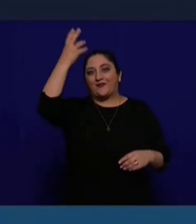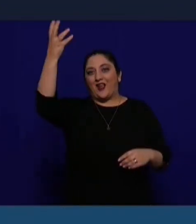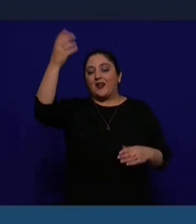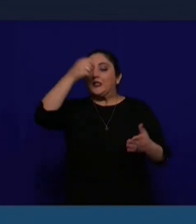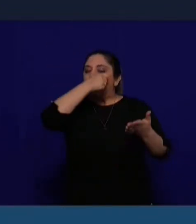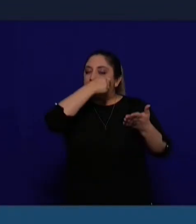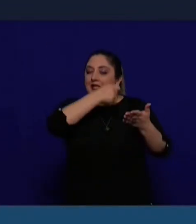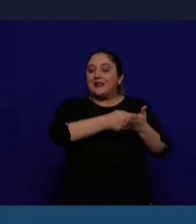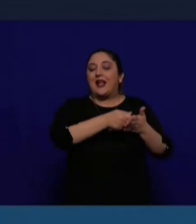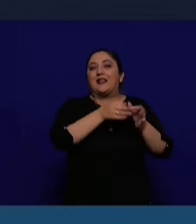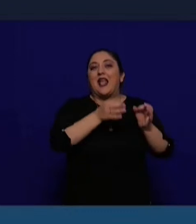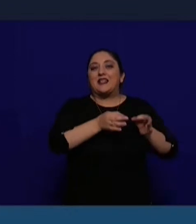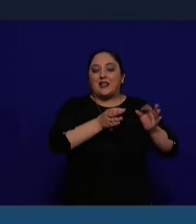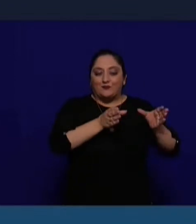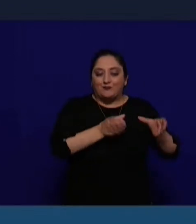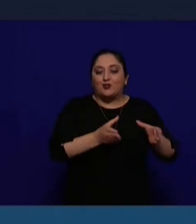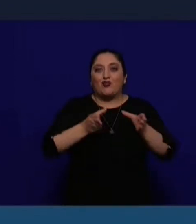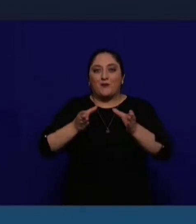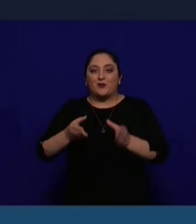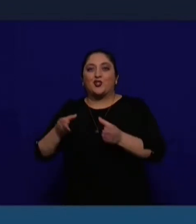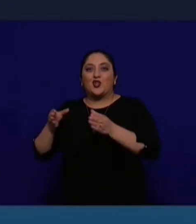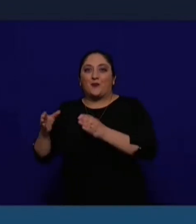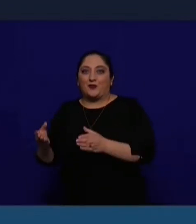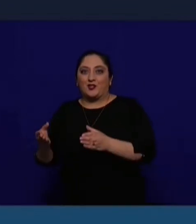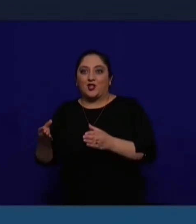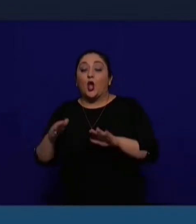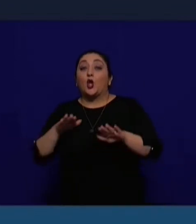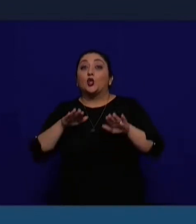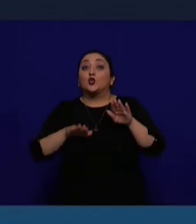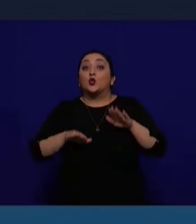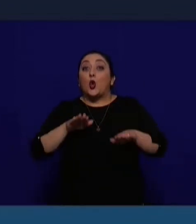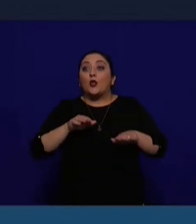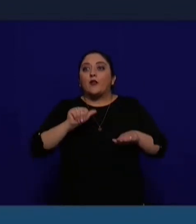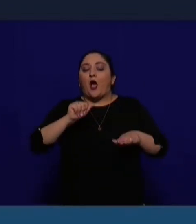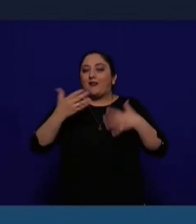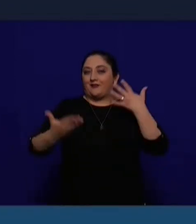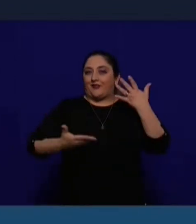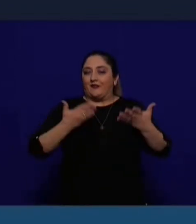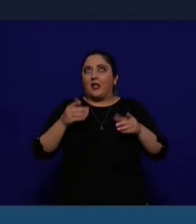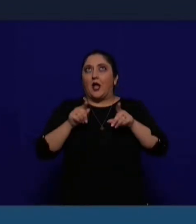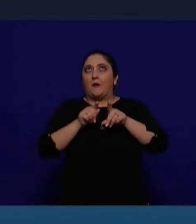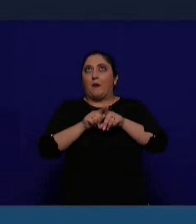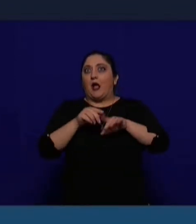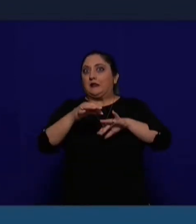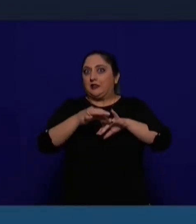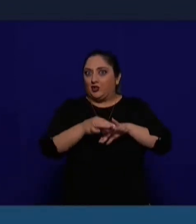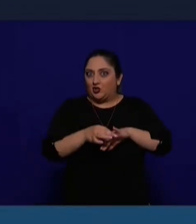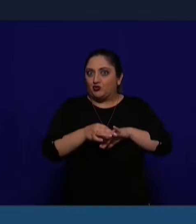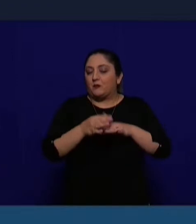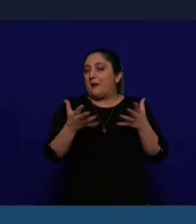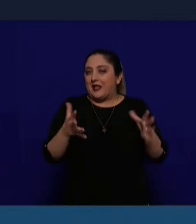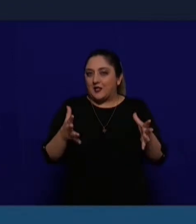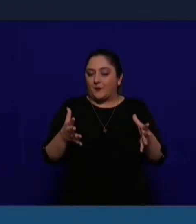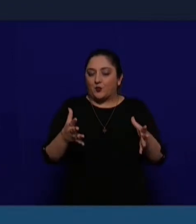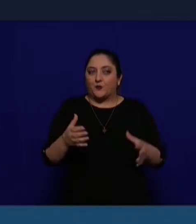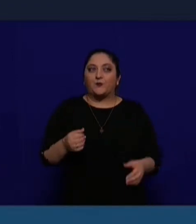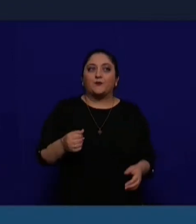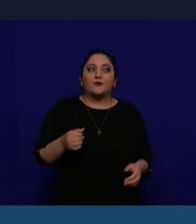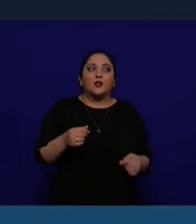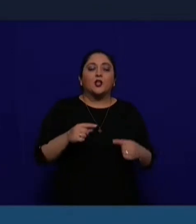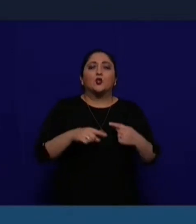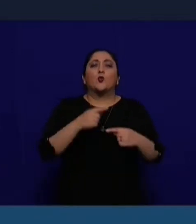wkoll inti x'ħajjiġru wkoll minn ċertu events bħalma semmejt tajjeb inti bħala tiġijiet. Semmejtu ukoll